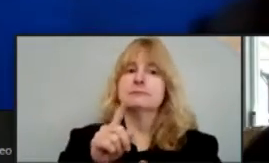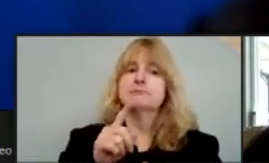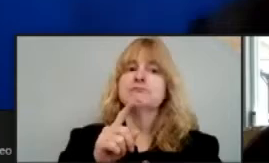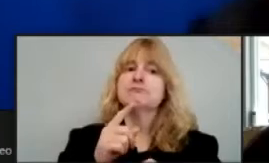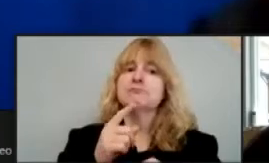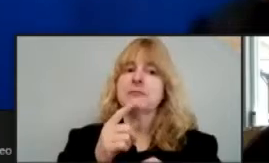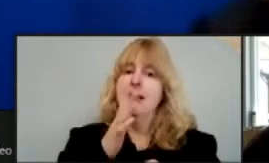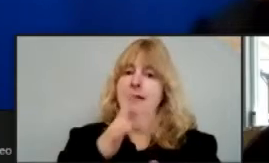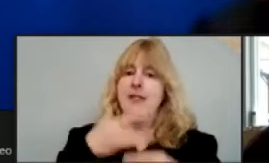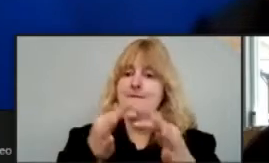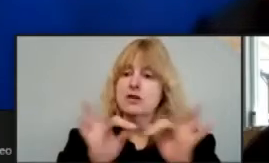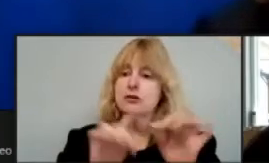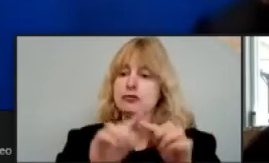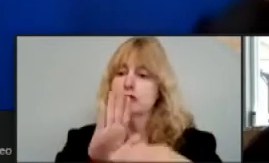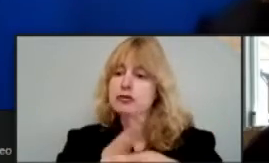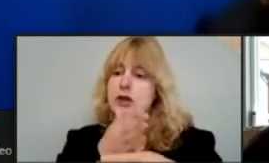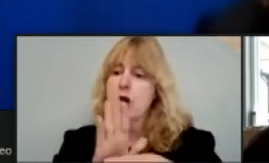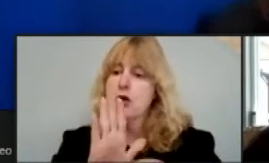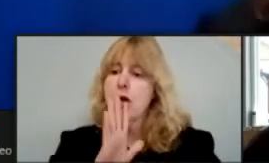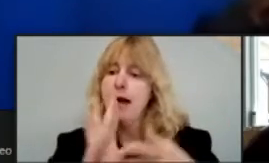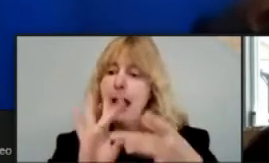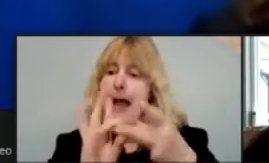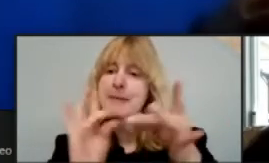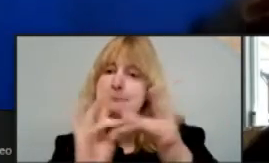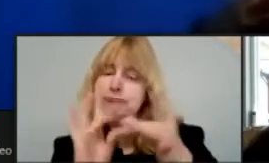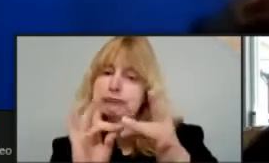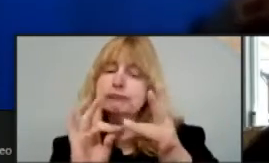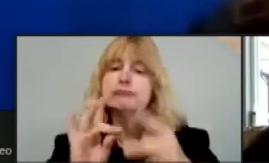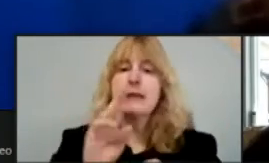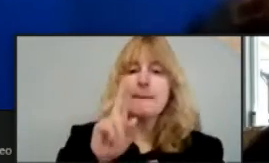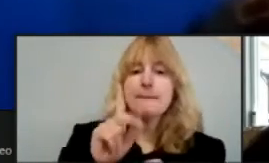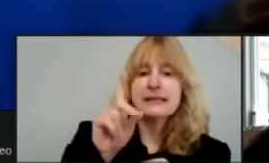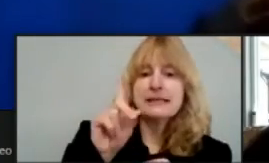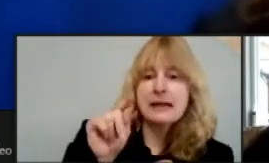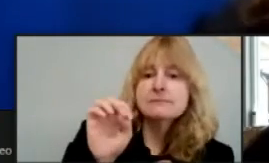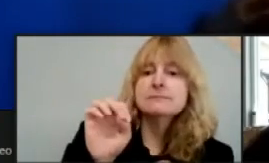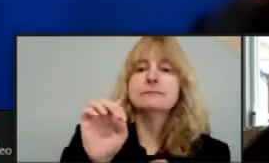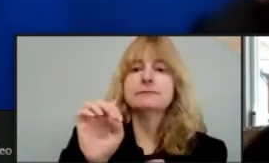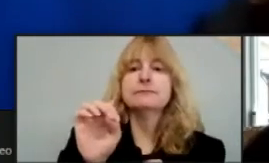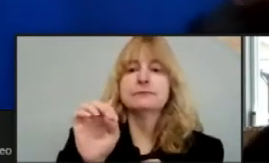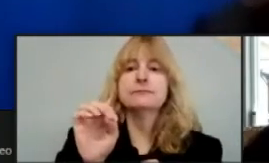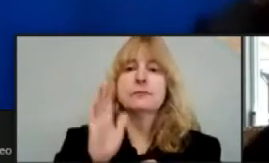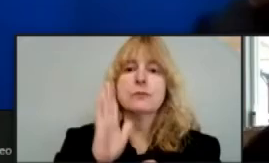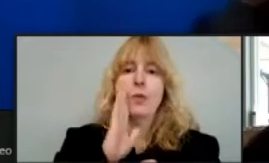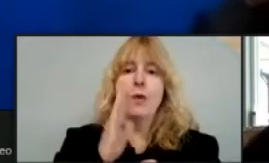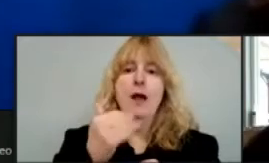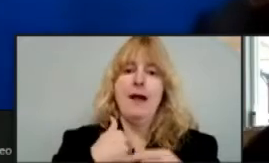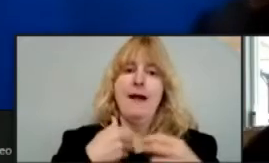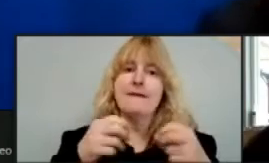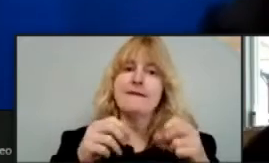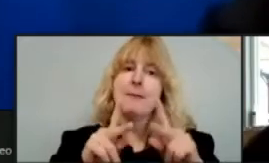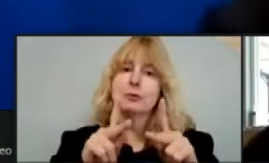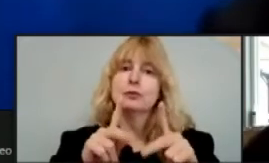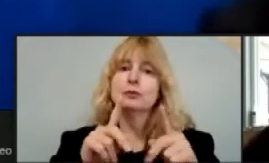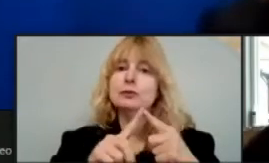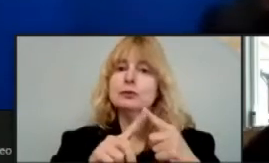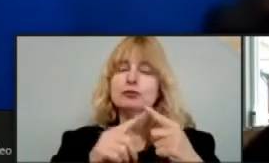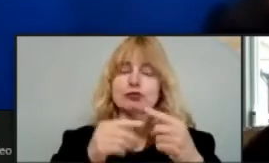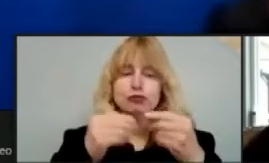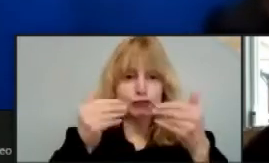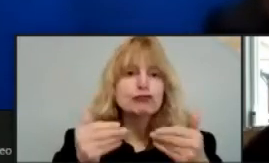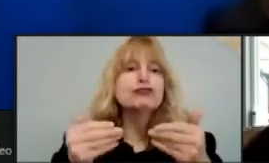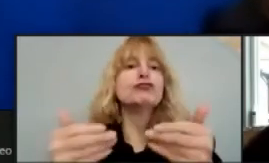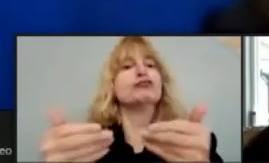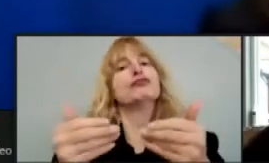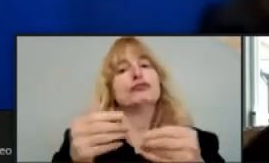to share some of your comments and updates, and then we'll have an opportunity. We'll move it forward then to Rajeshri. You can do the same, and then we'll